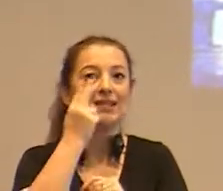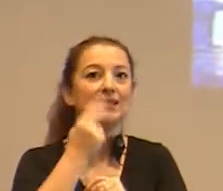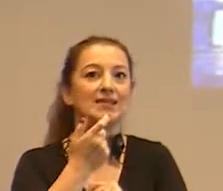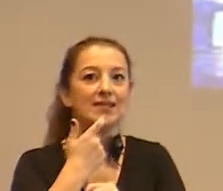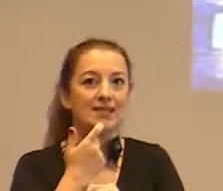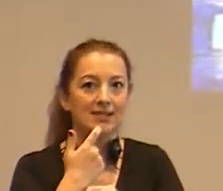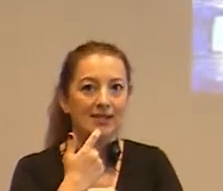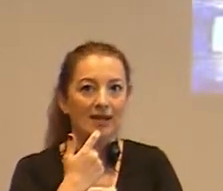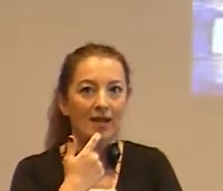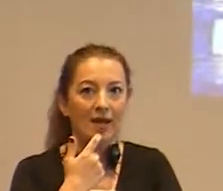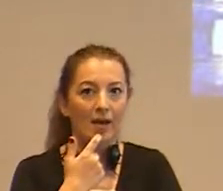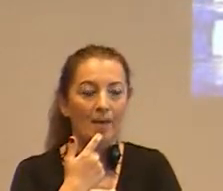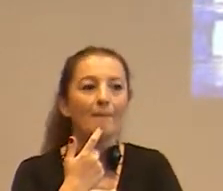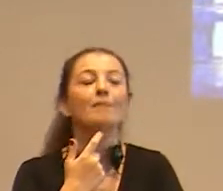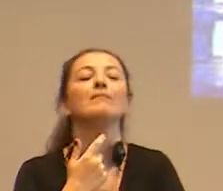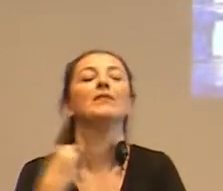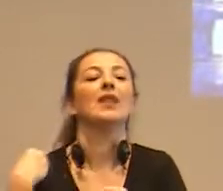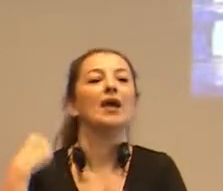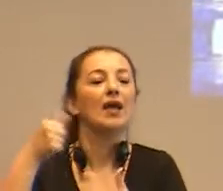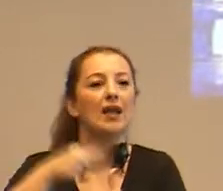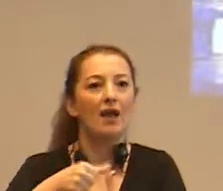and in 2007